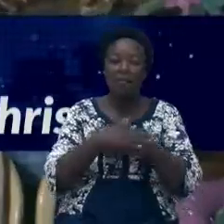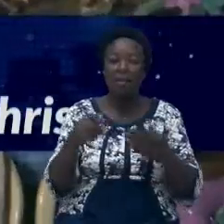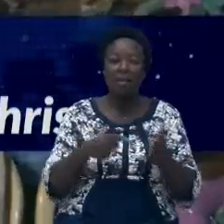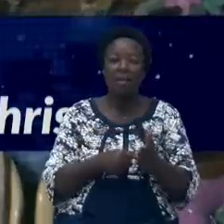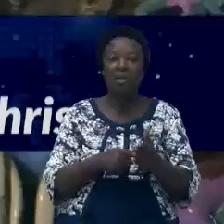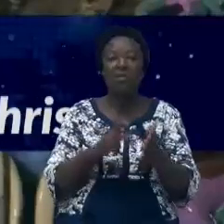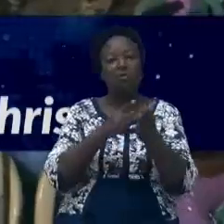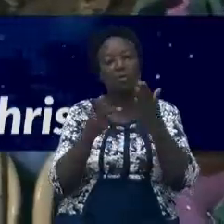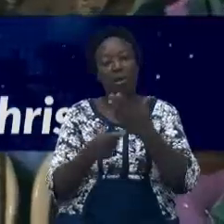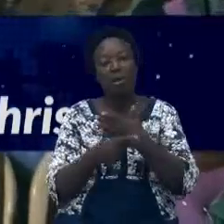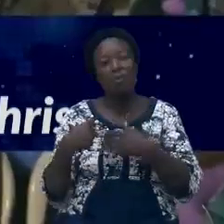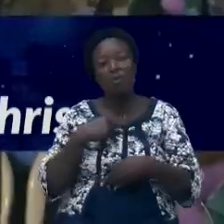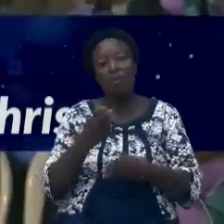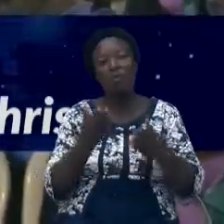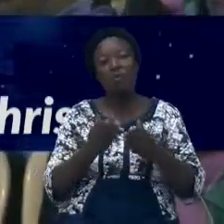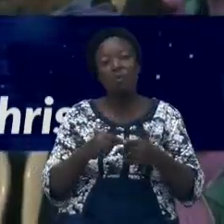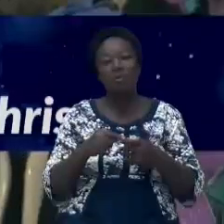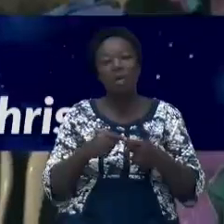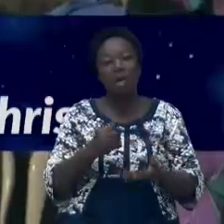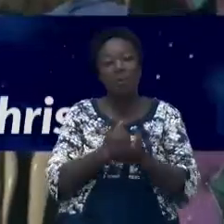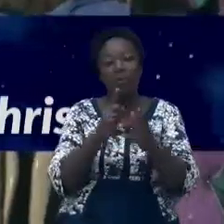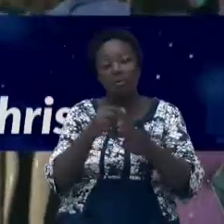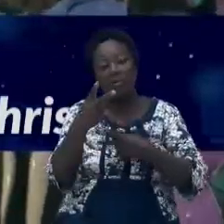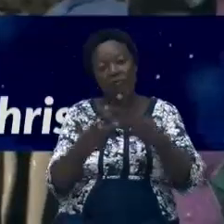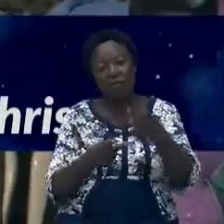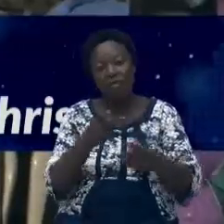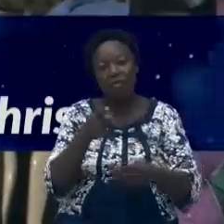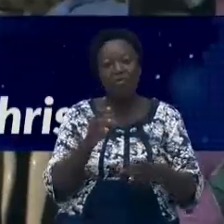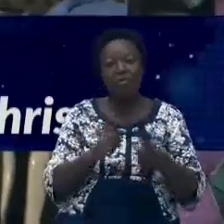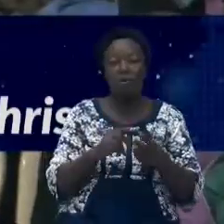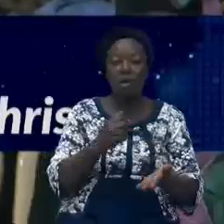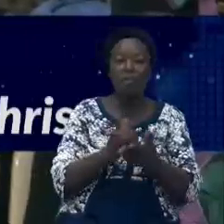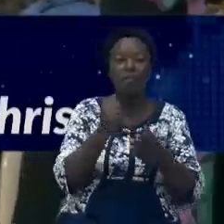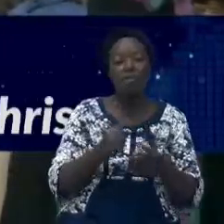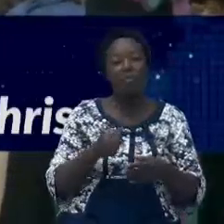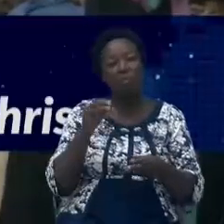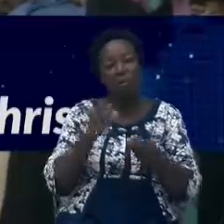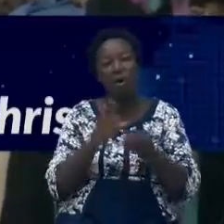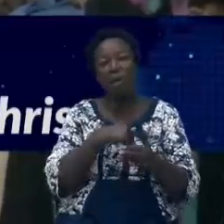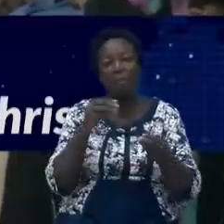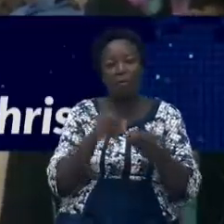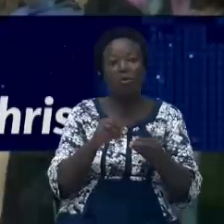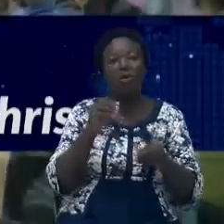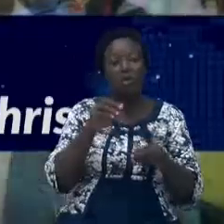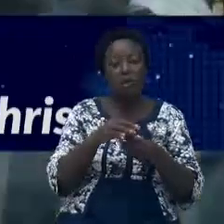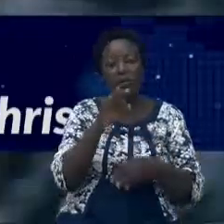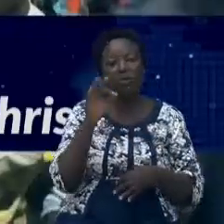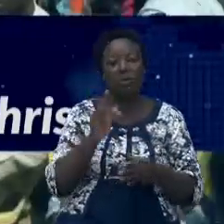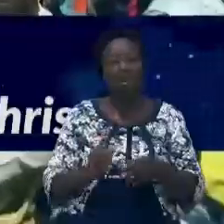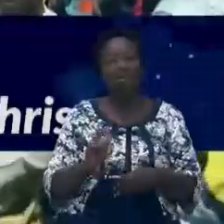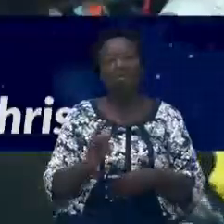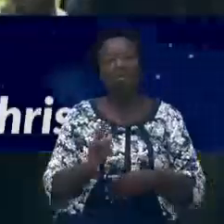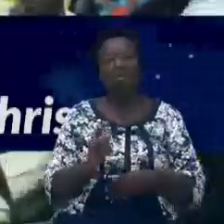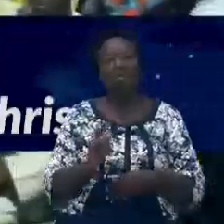this program so that we can be of more spiritual help to you. So please fill in all the details, your name,